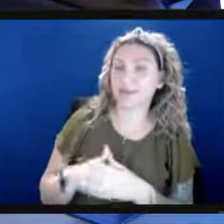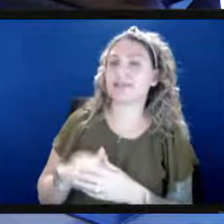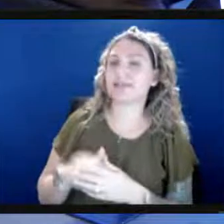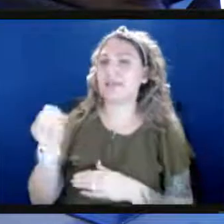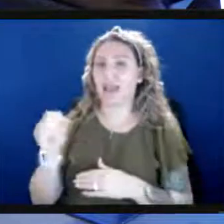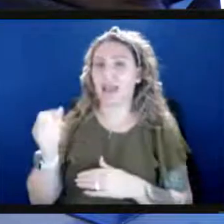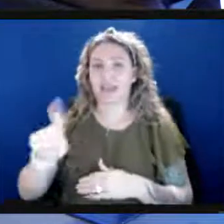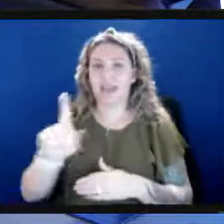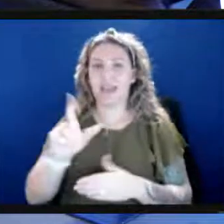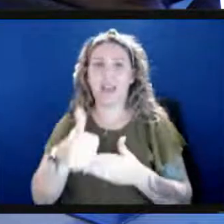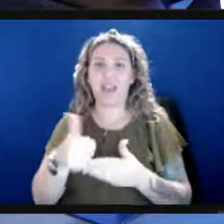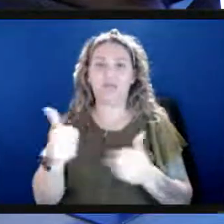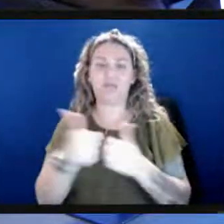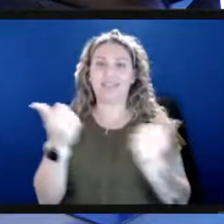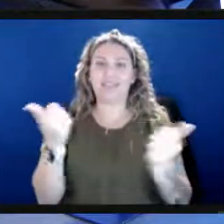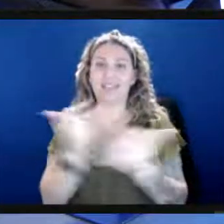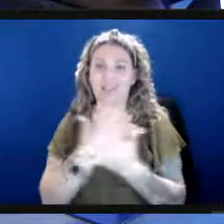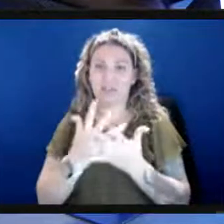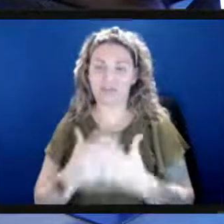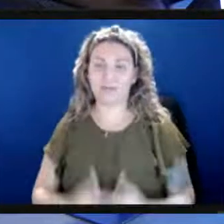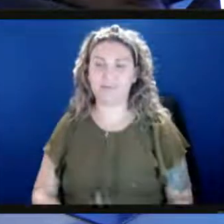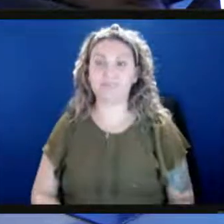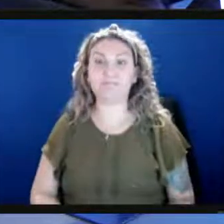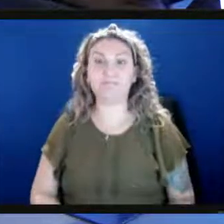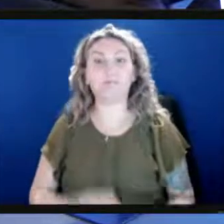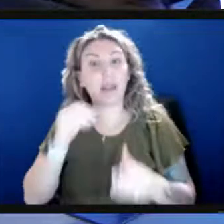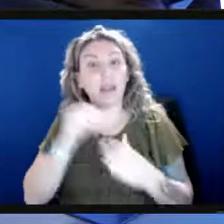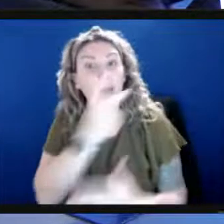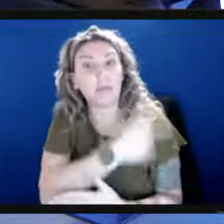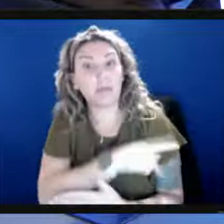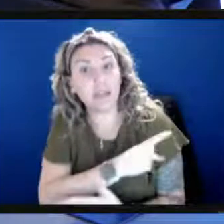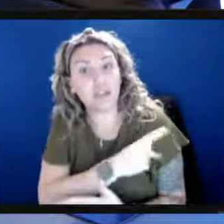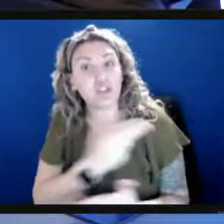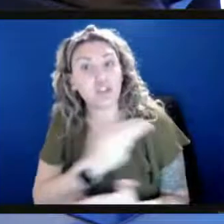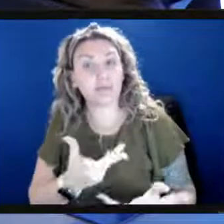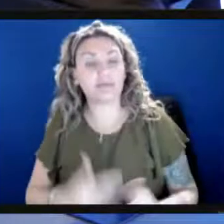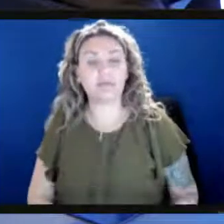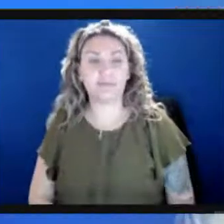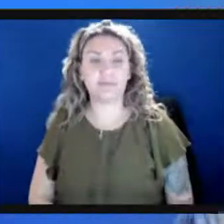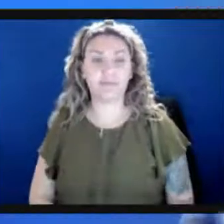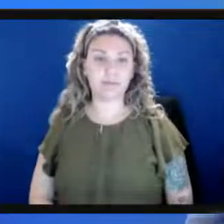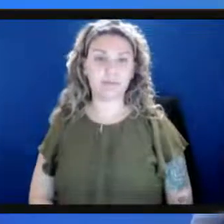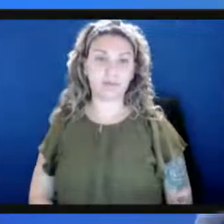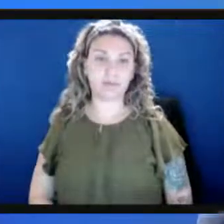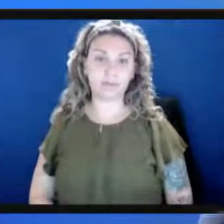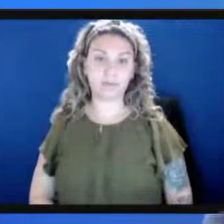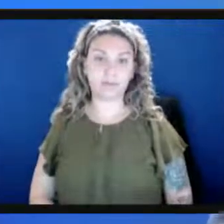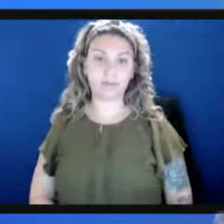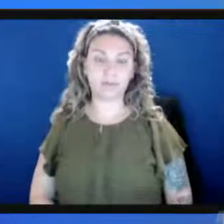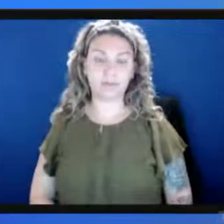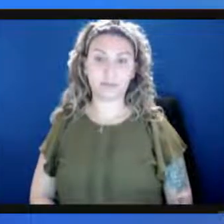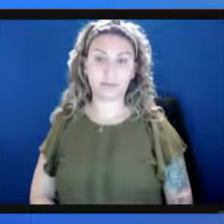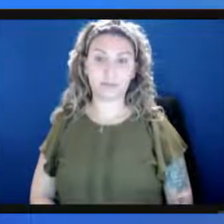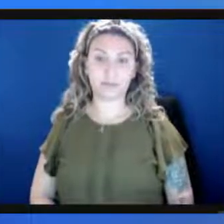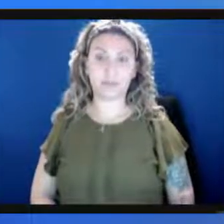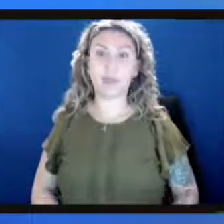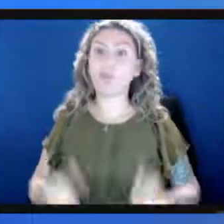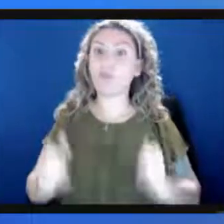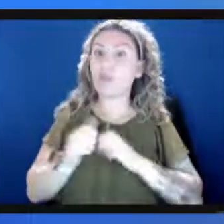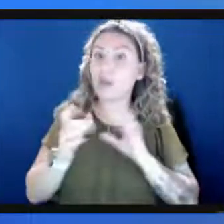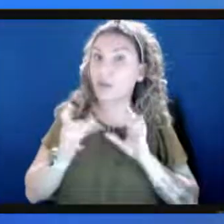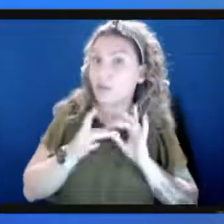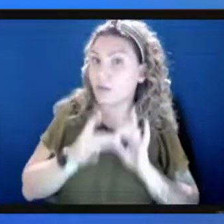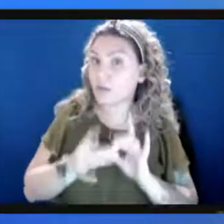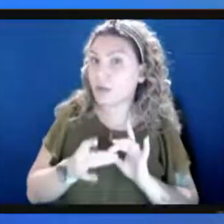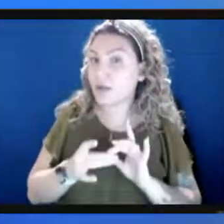that. Yes. If you're worried. And inpatient tools in the toolbox, what's different? In terms of substance abuse, in terms of life